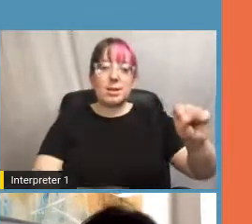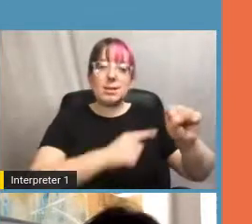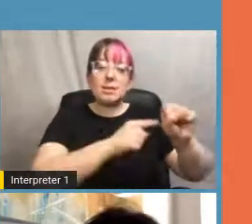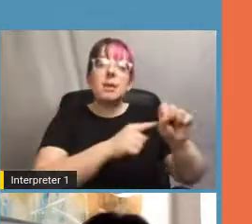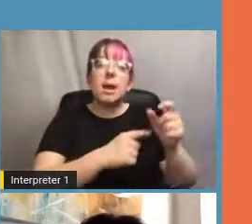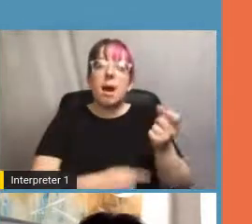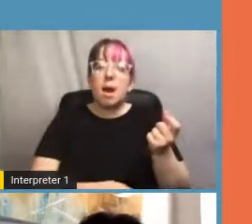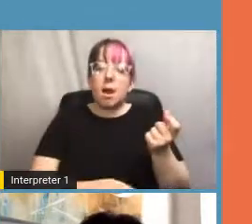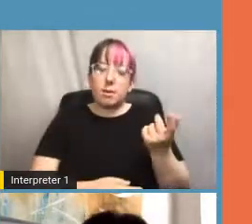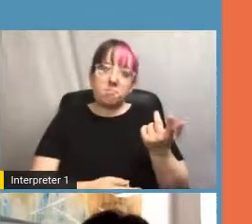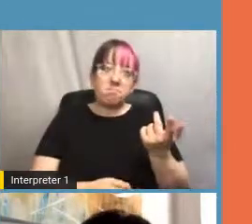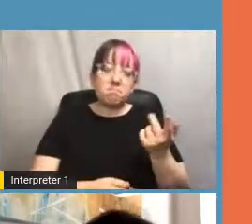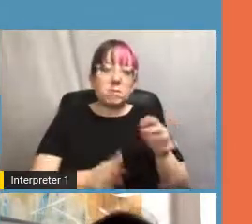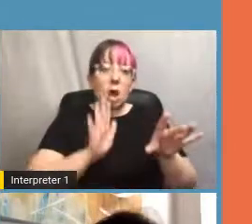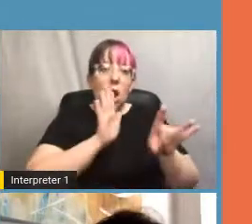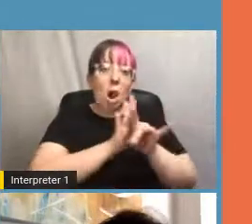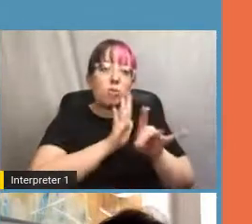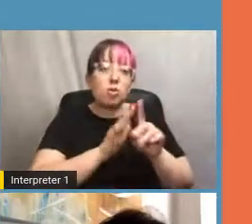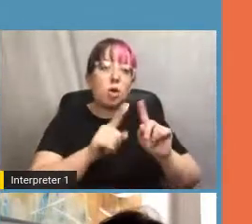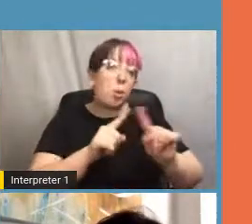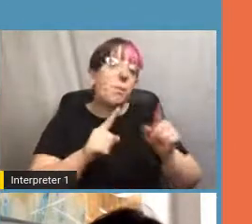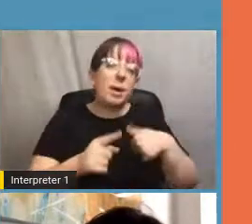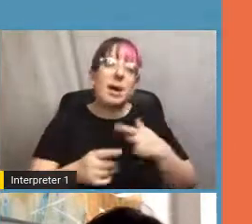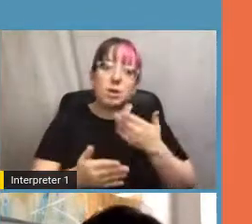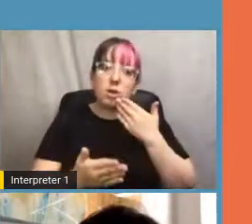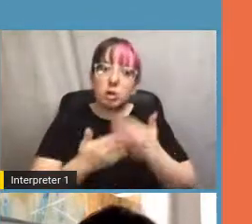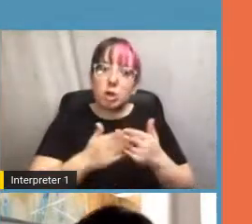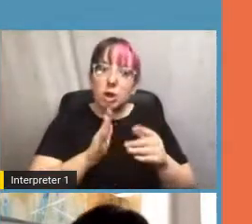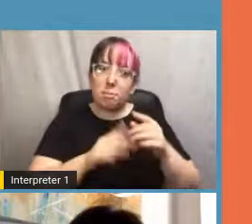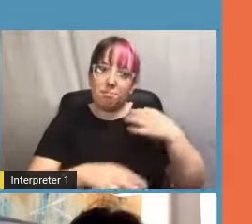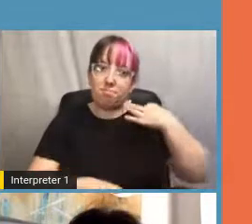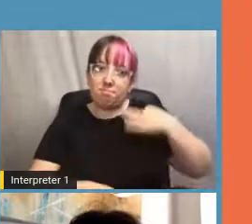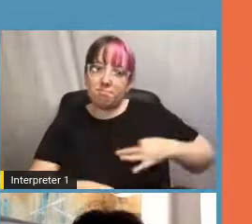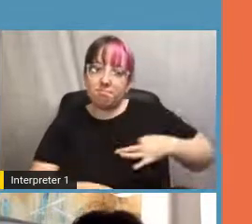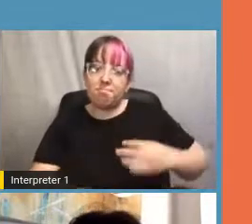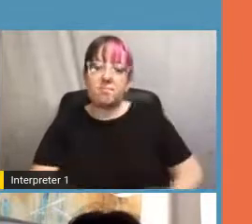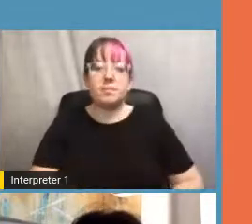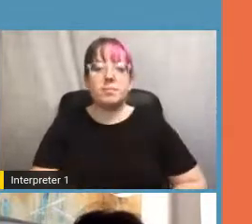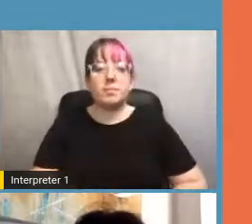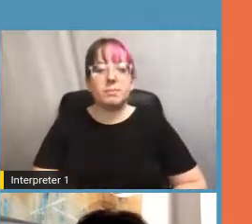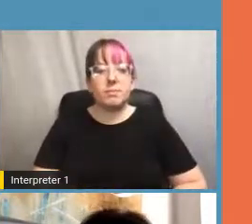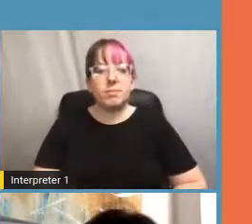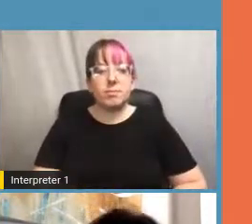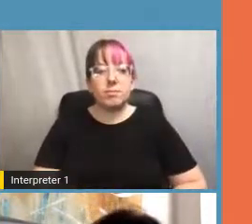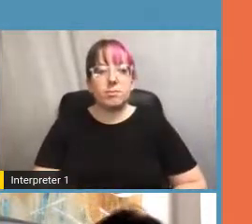can create. You can say, put a web page where you show your,